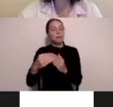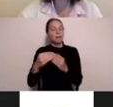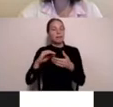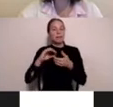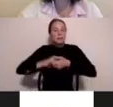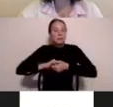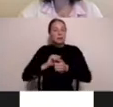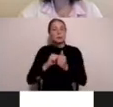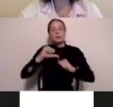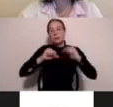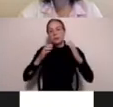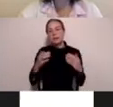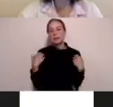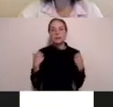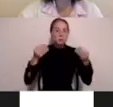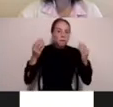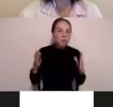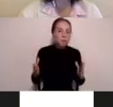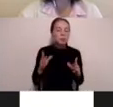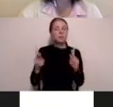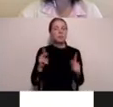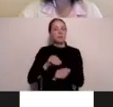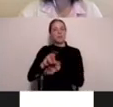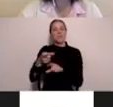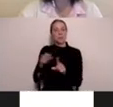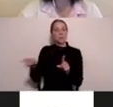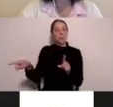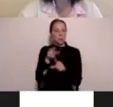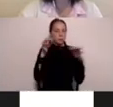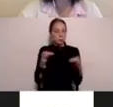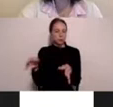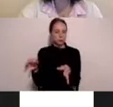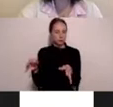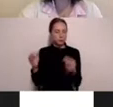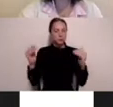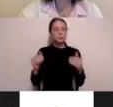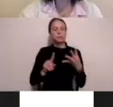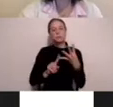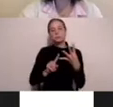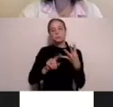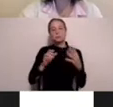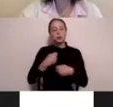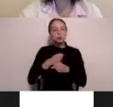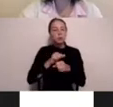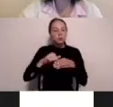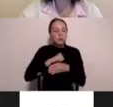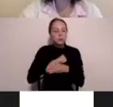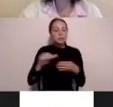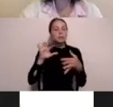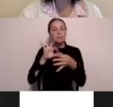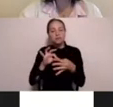health providers, and people affected by those decisions. We create trainings, build connections, and do technical assistance.